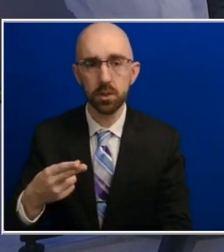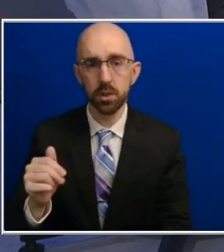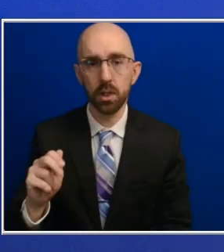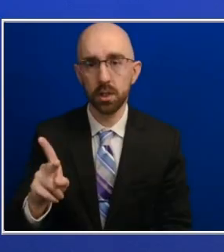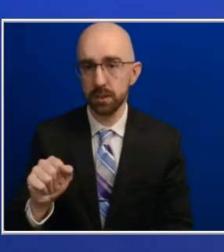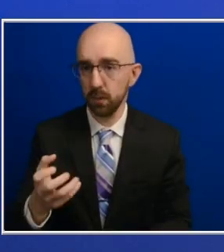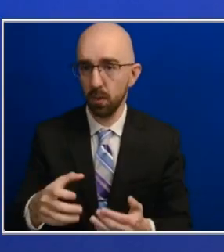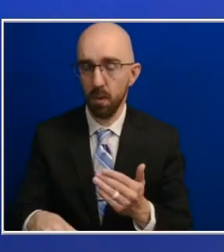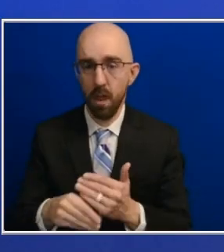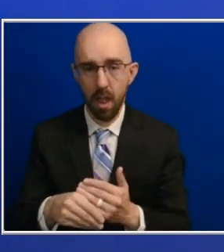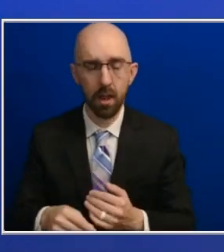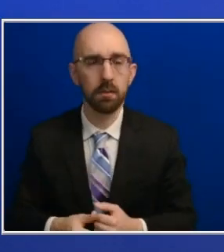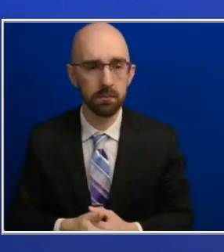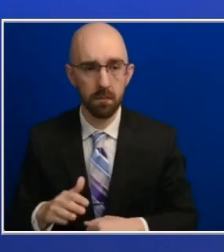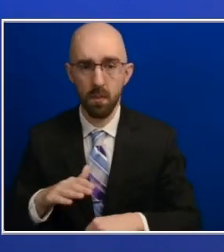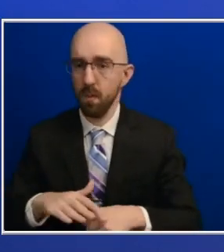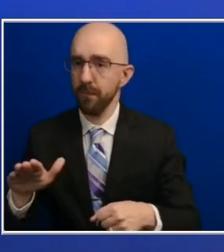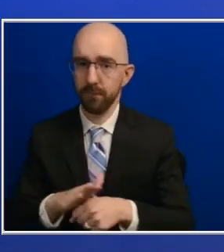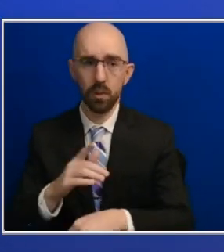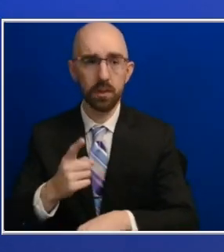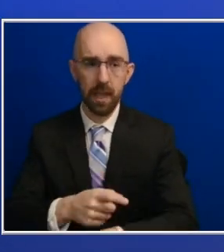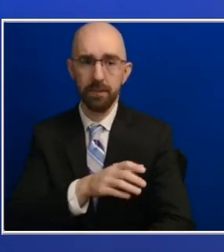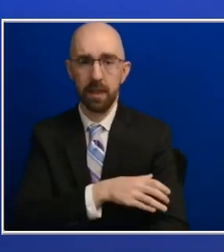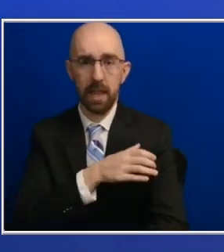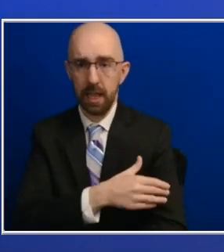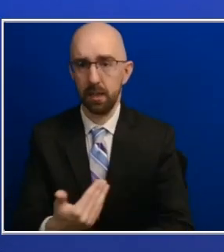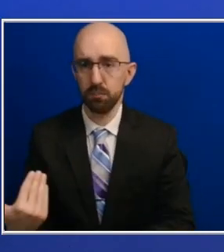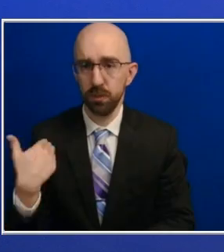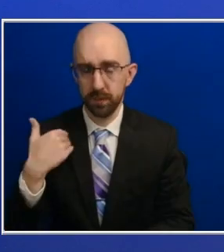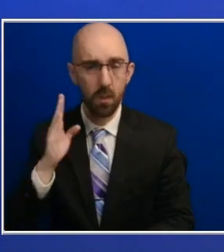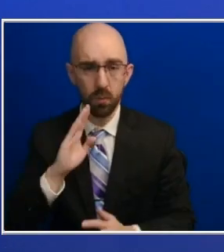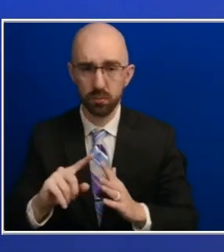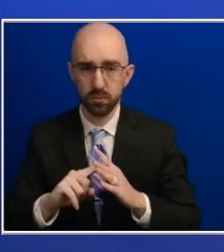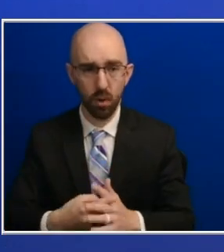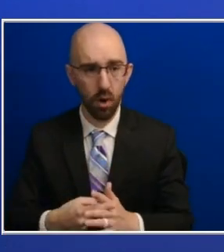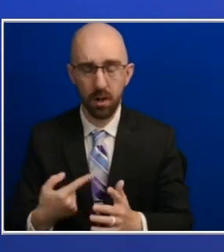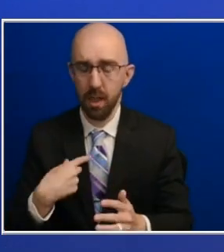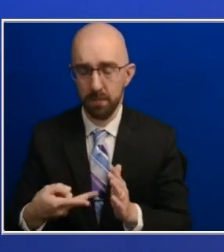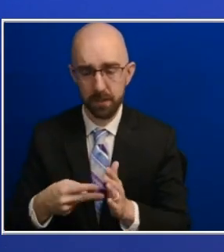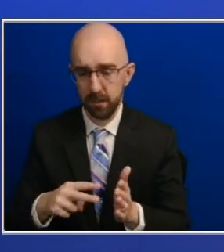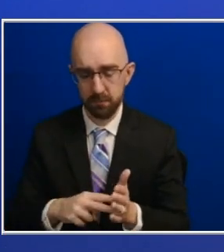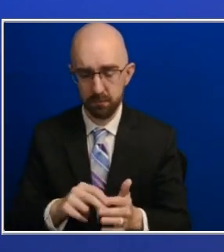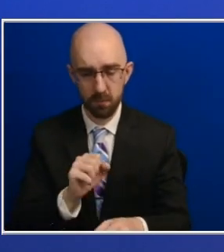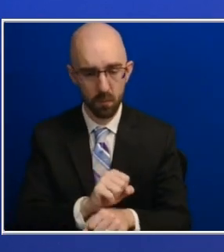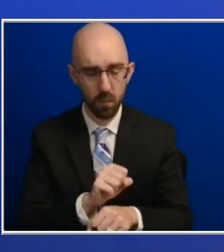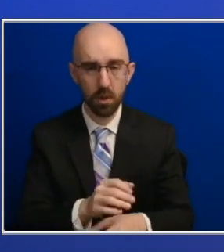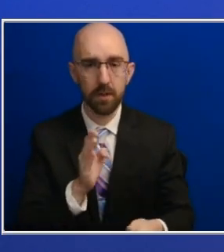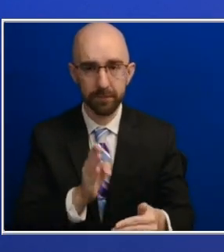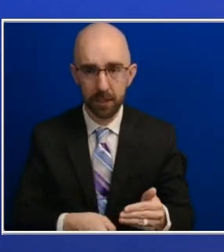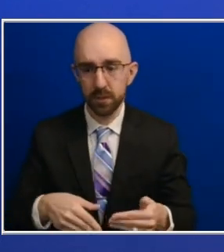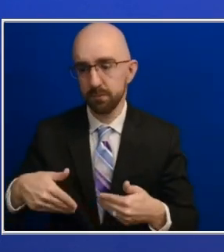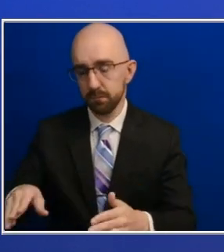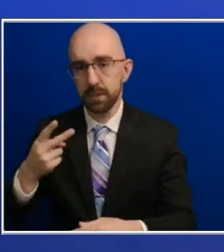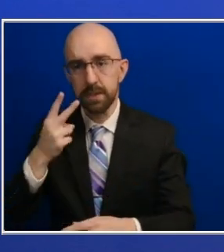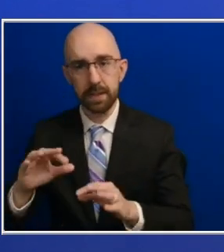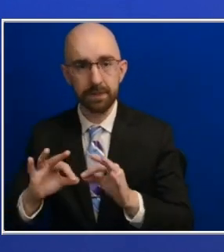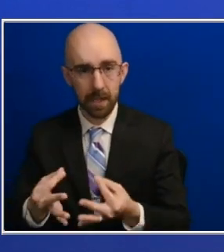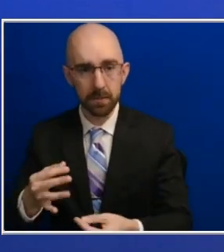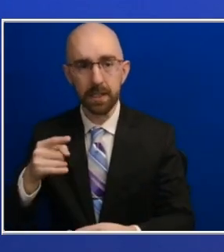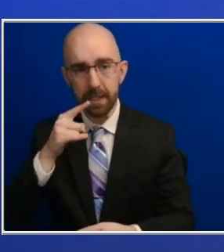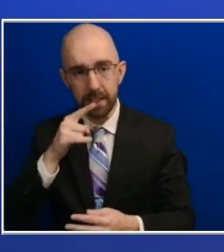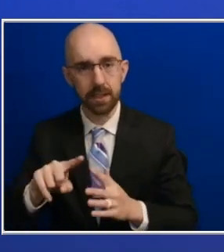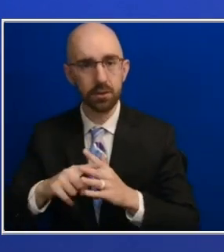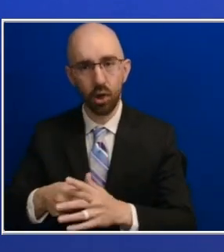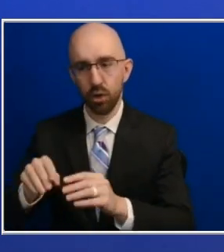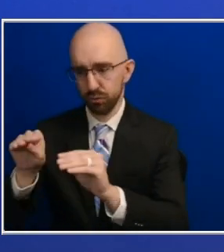on a full day at clinic previously, I would finish work, go home, see family, see kids, and then start charting at